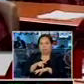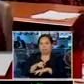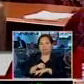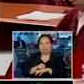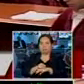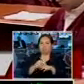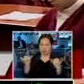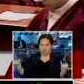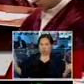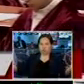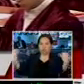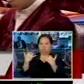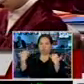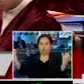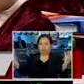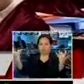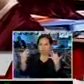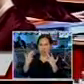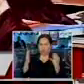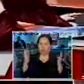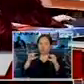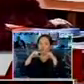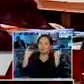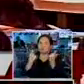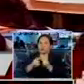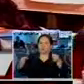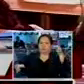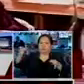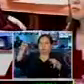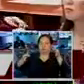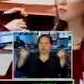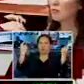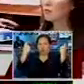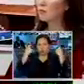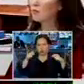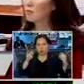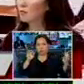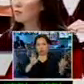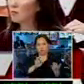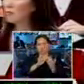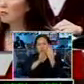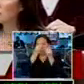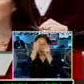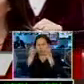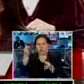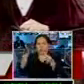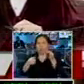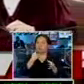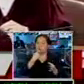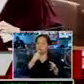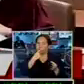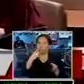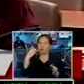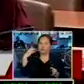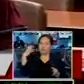We convene as a body of jurors to try and render judgment on the Chief Justice